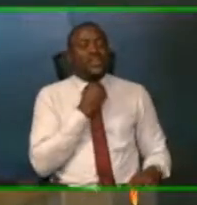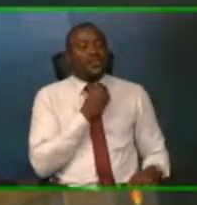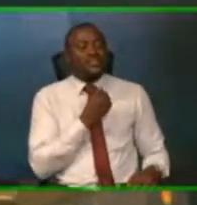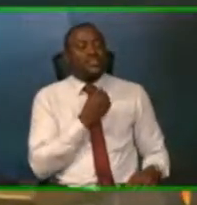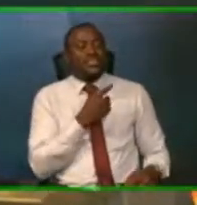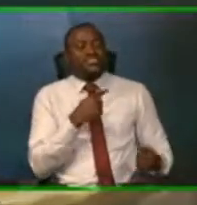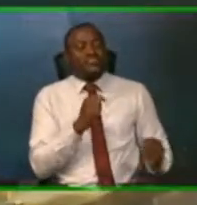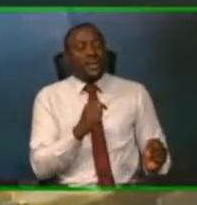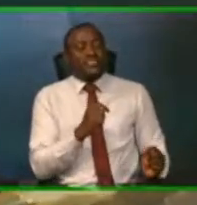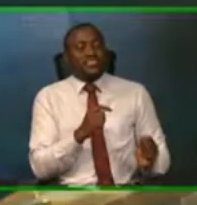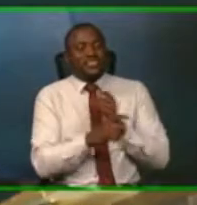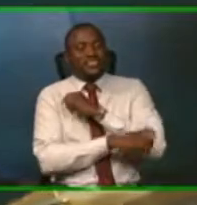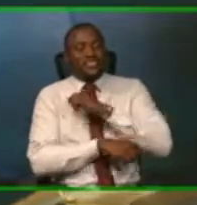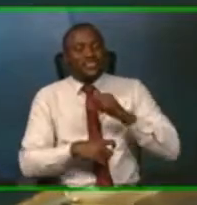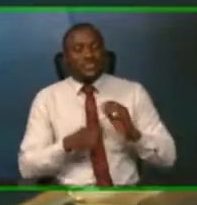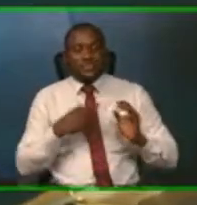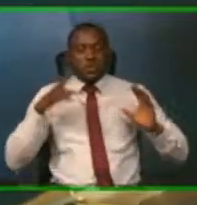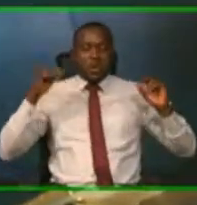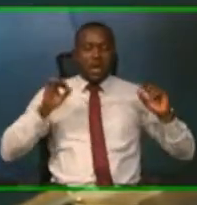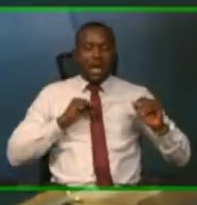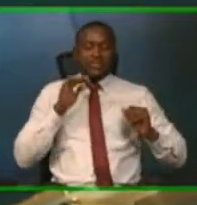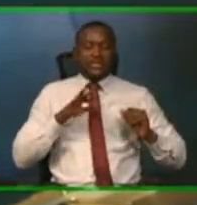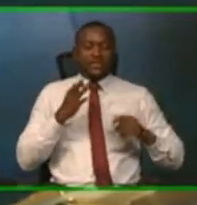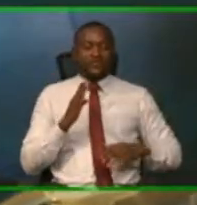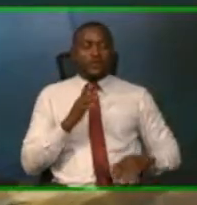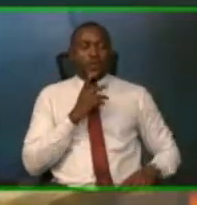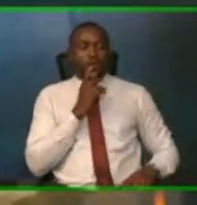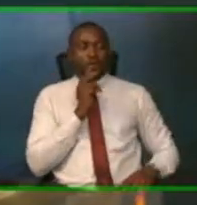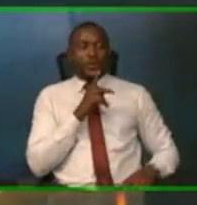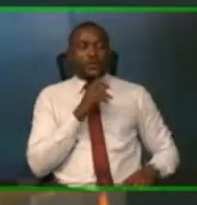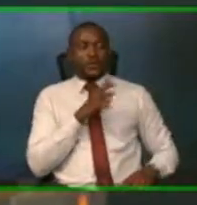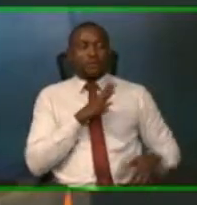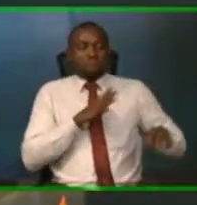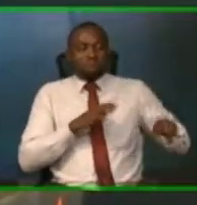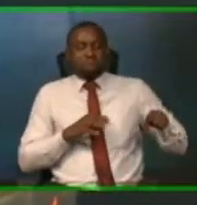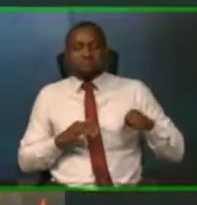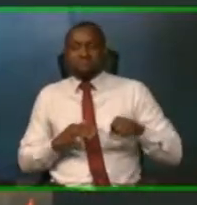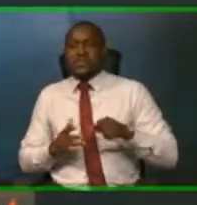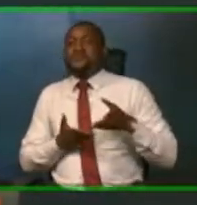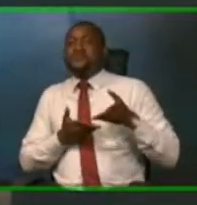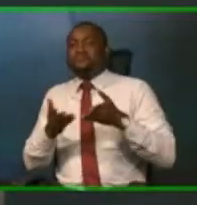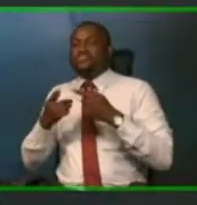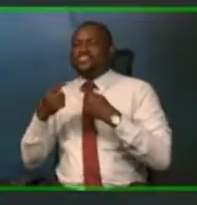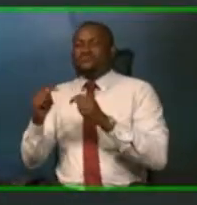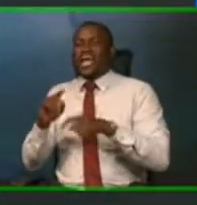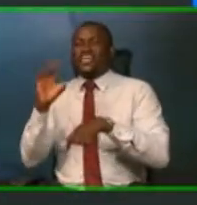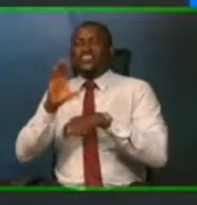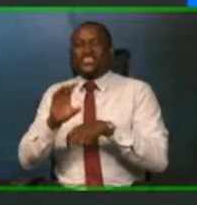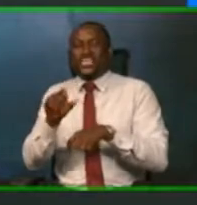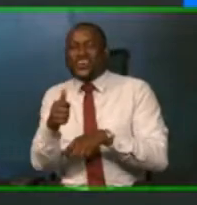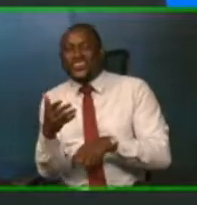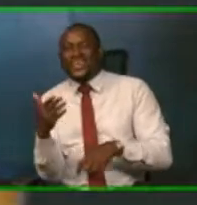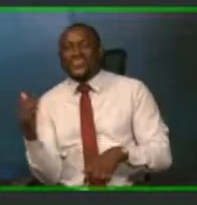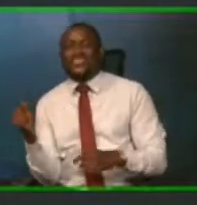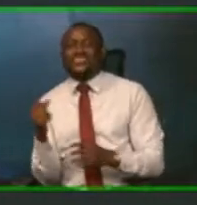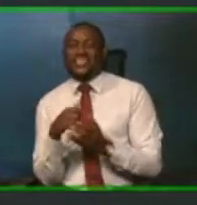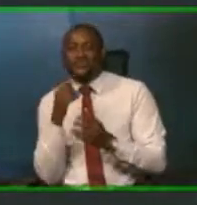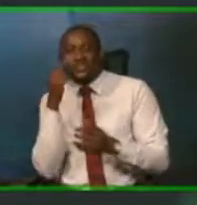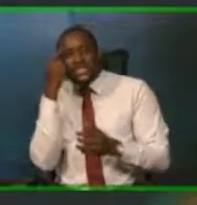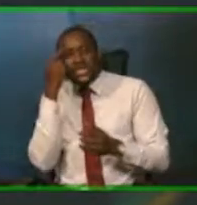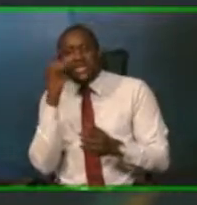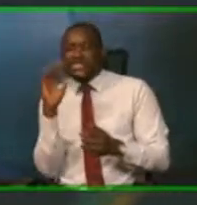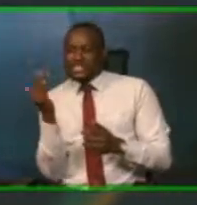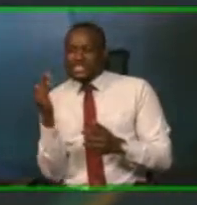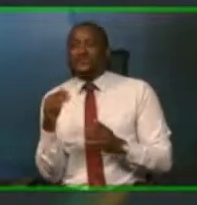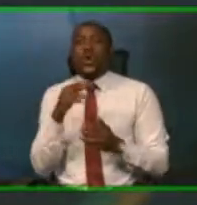he say, no, I am a child of God, he tries church, he tries a lot of other things too. This is where the stamina that comes